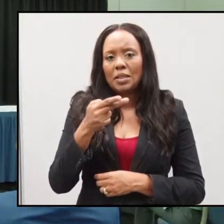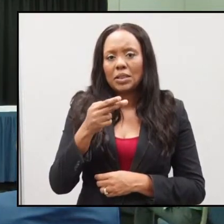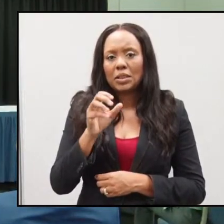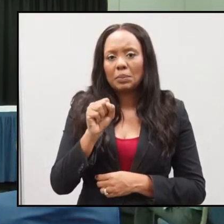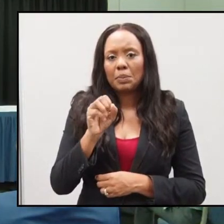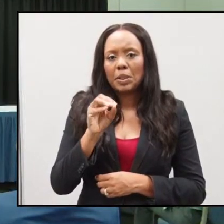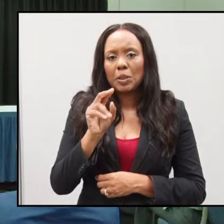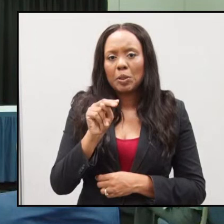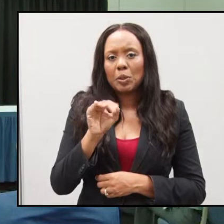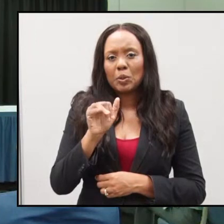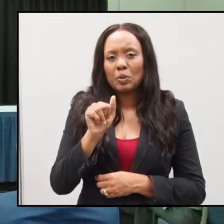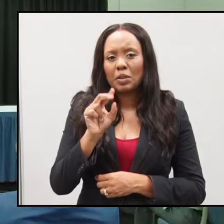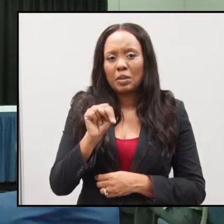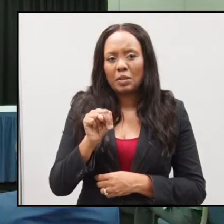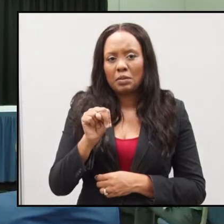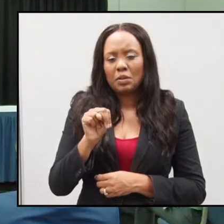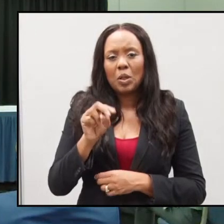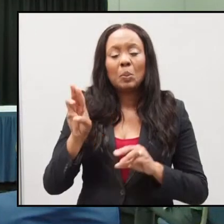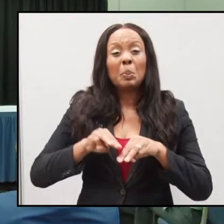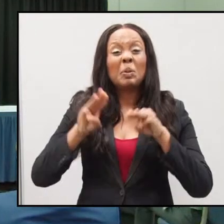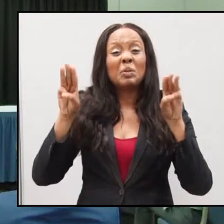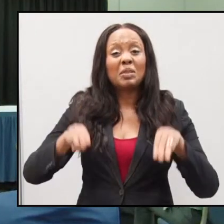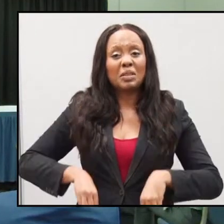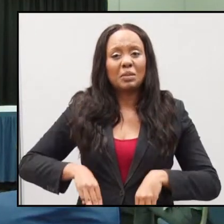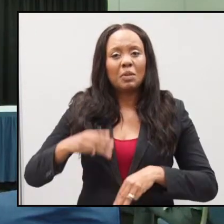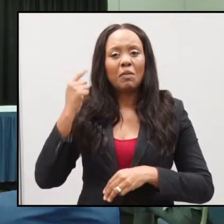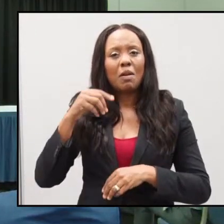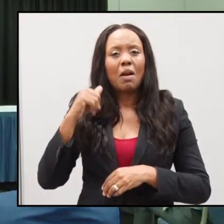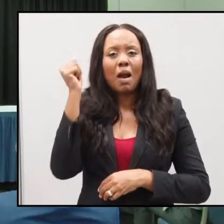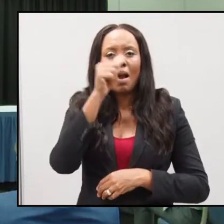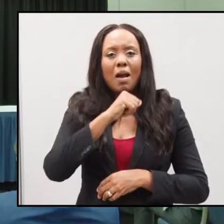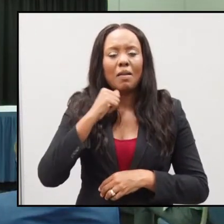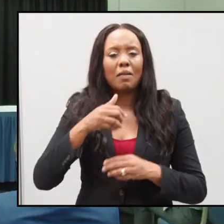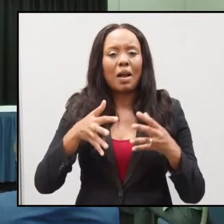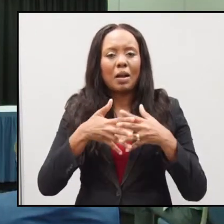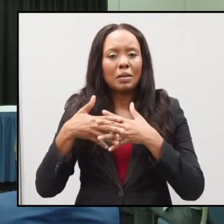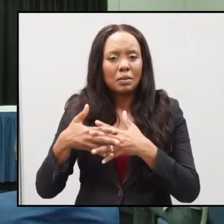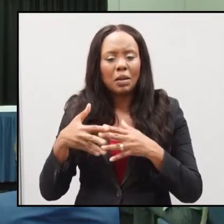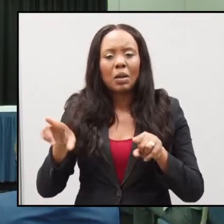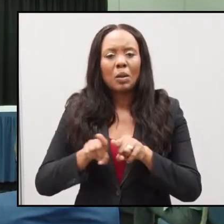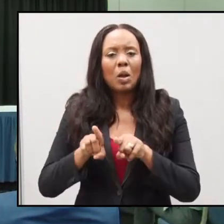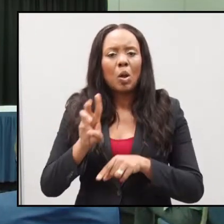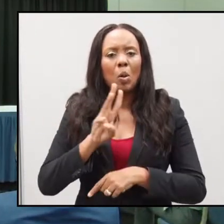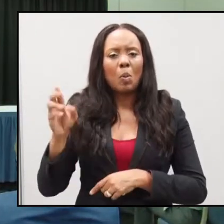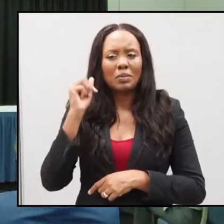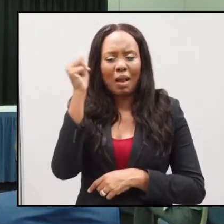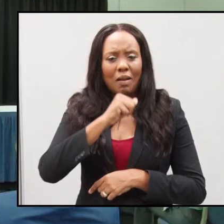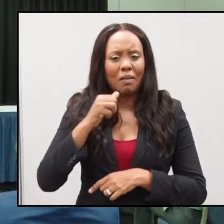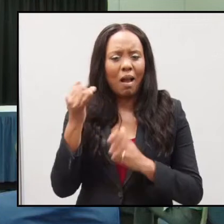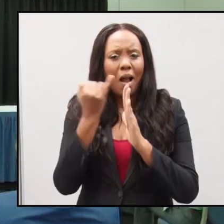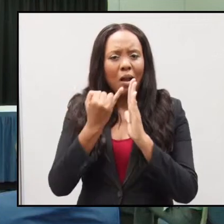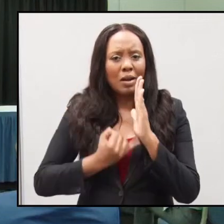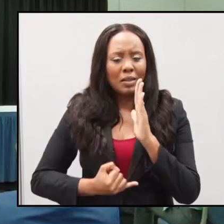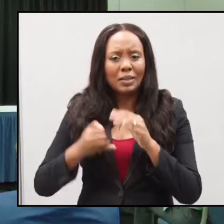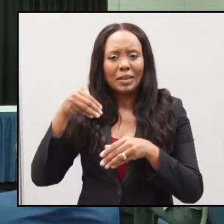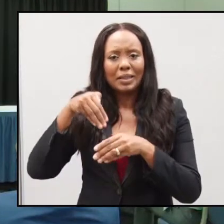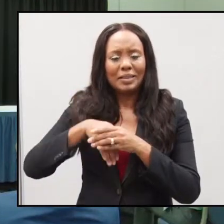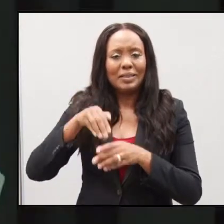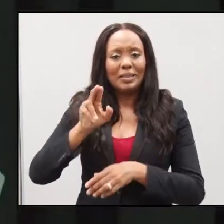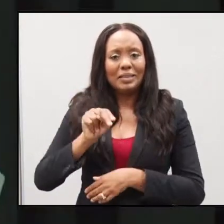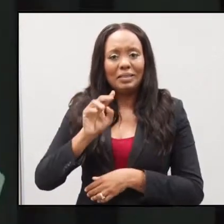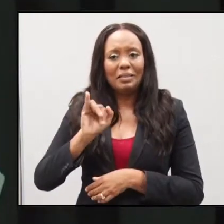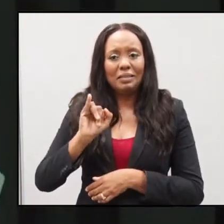portfolio also includes the Edo Museum of West African Art in Benin City, Nigeria,